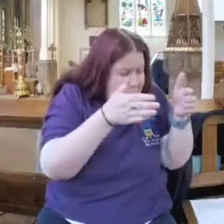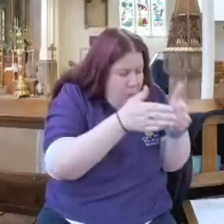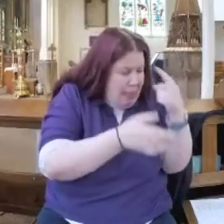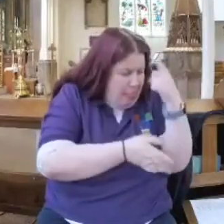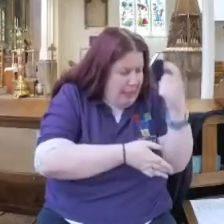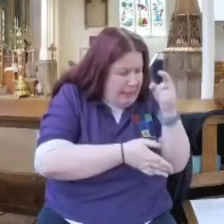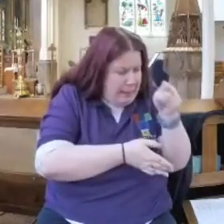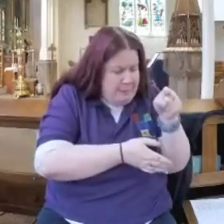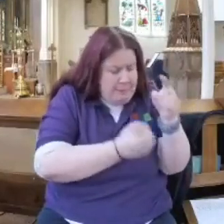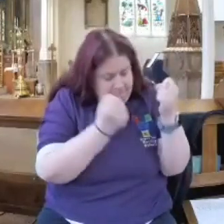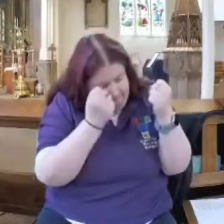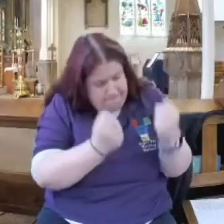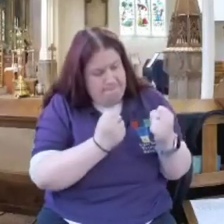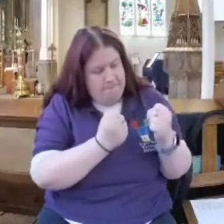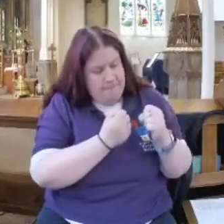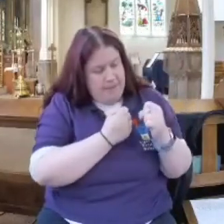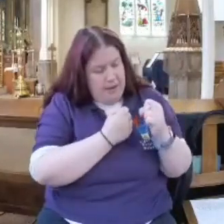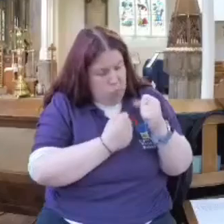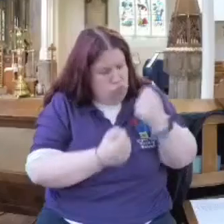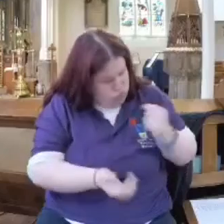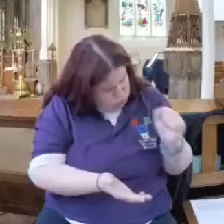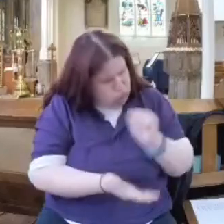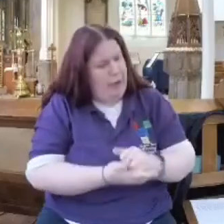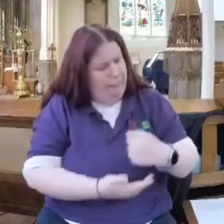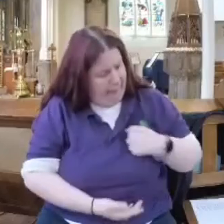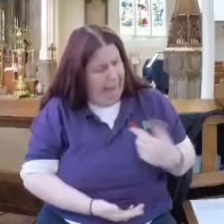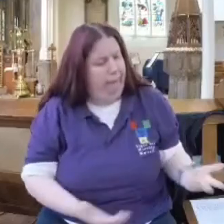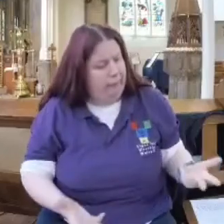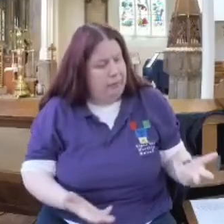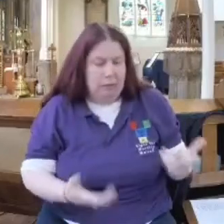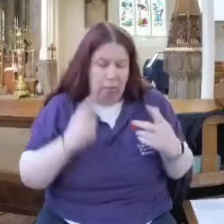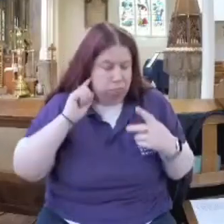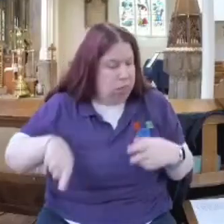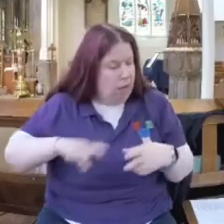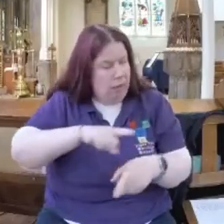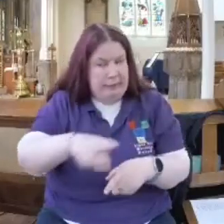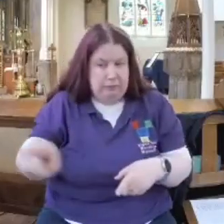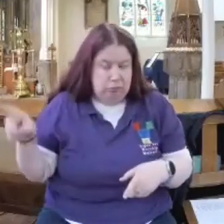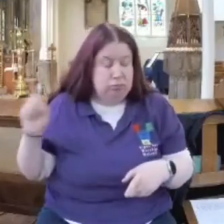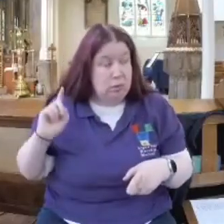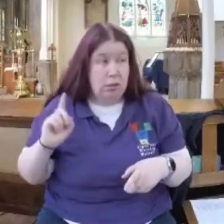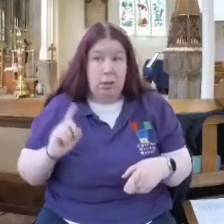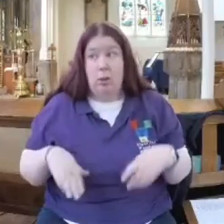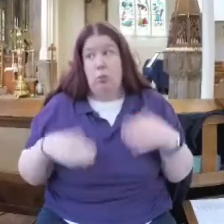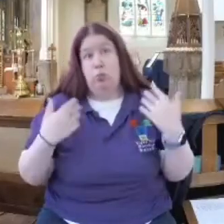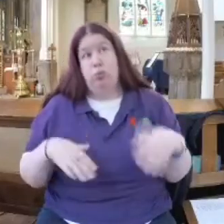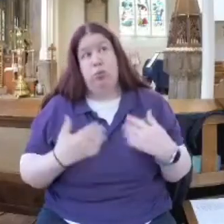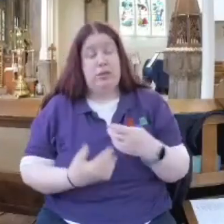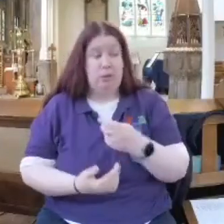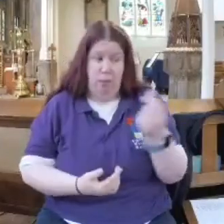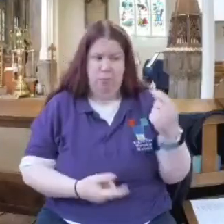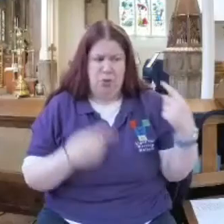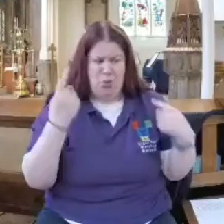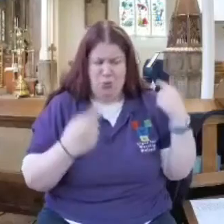convinced that they're right, they cannot hear other points of view. And boy, do some of them make a lot of